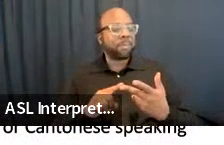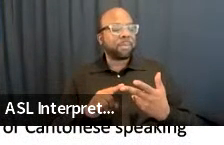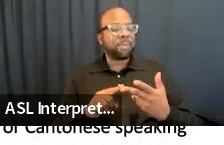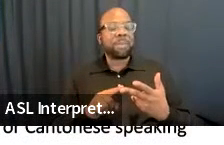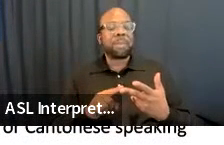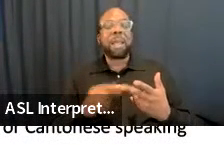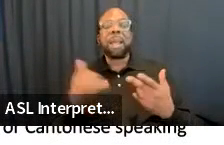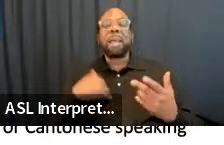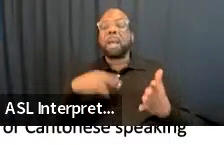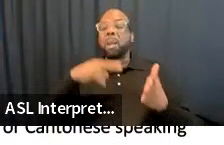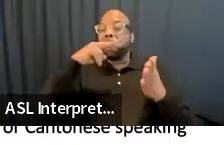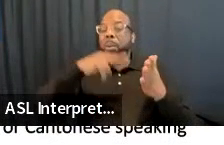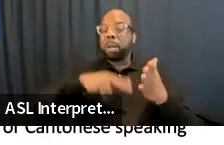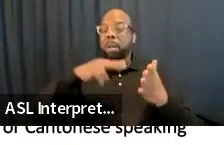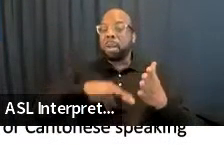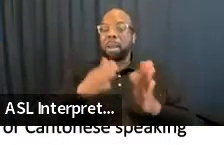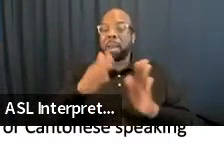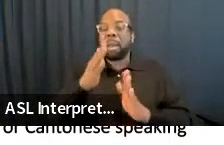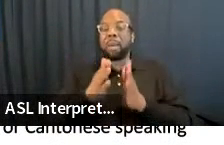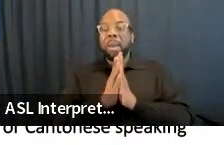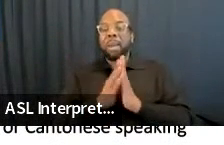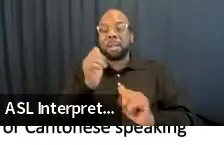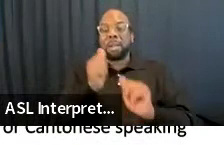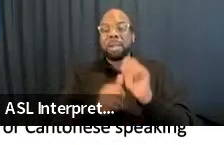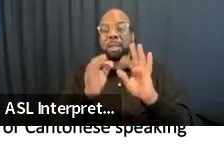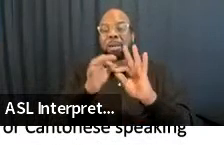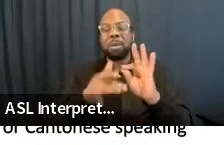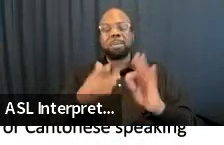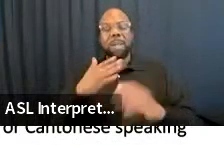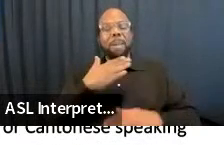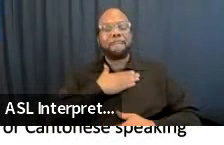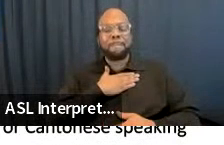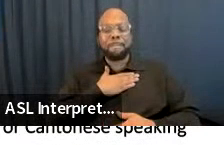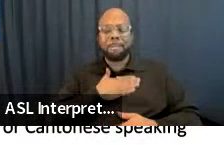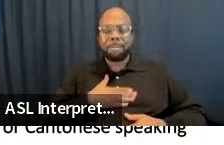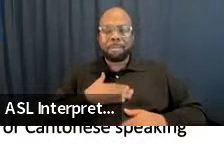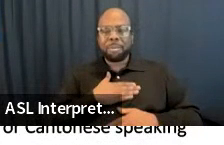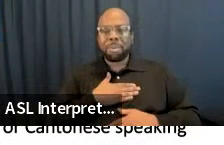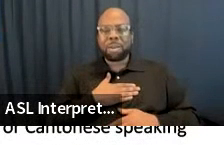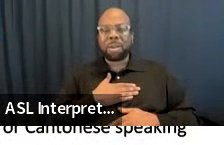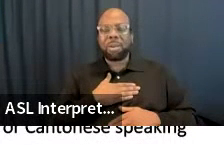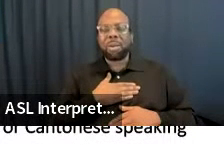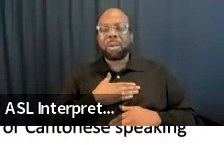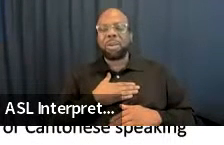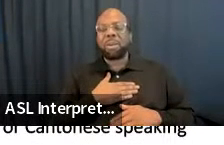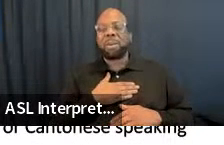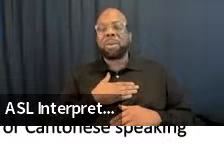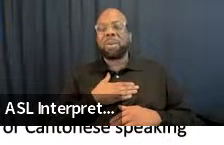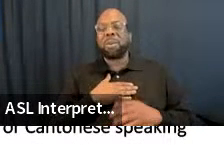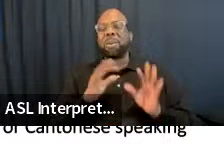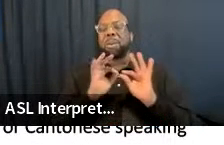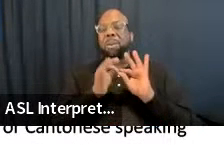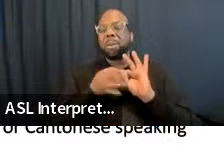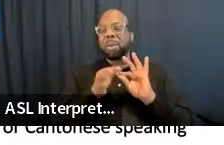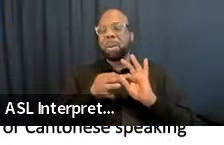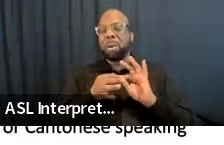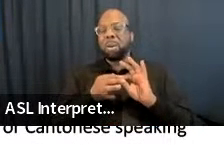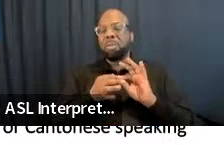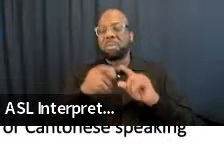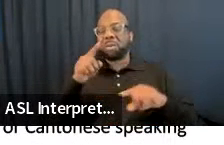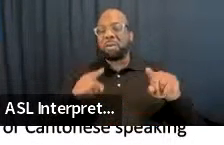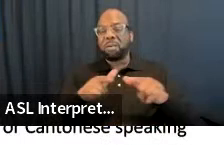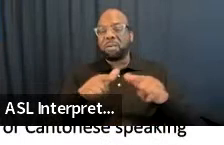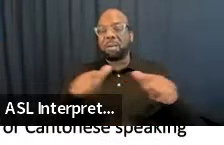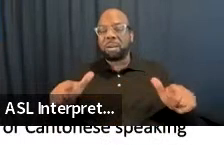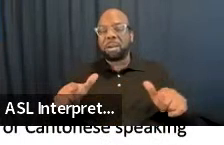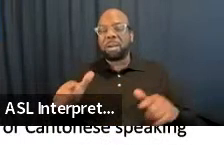I will now read this and I will ask each of the interpreters to please repeat it in the appropriate language. Please click